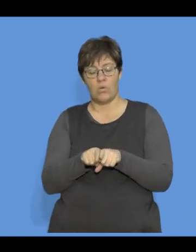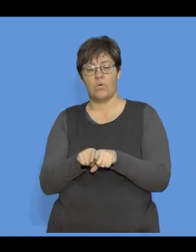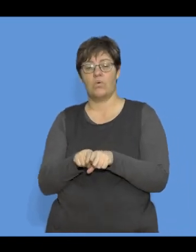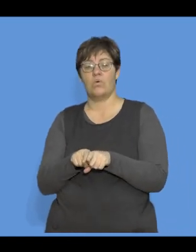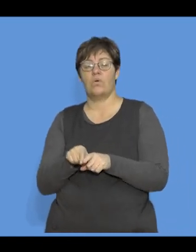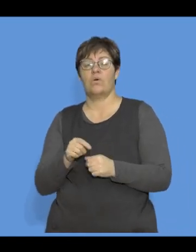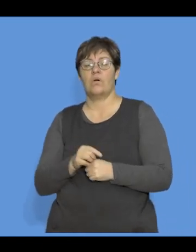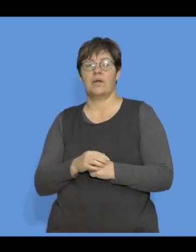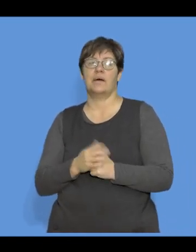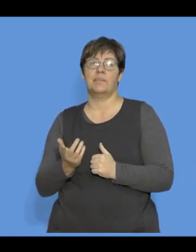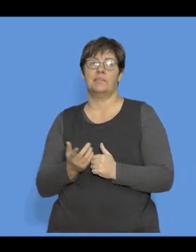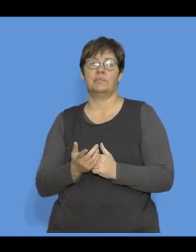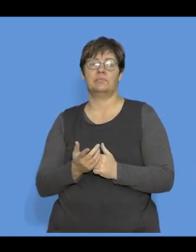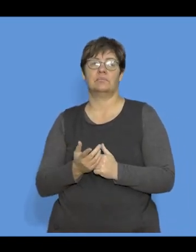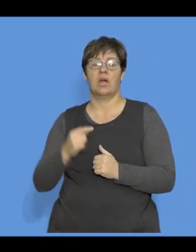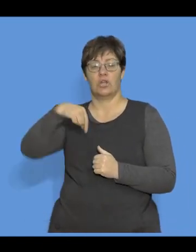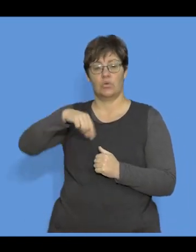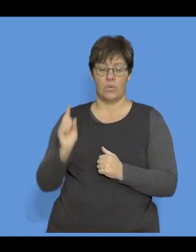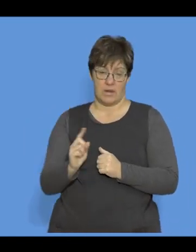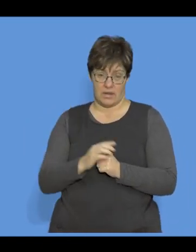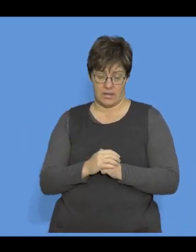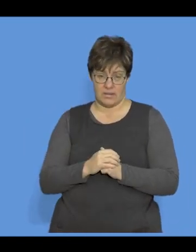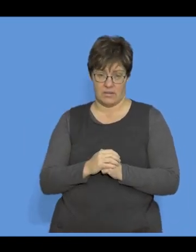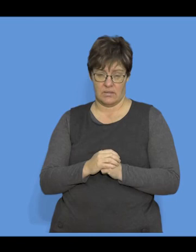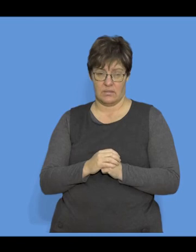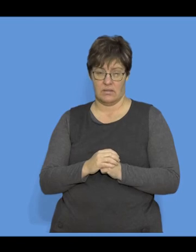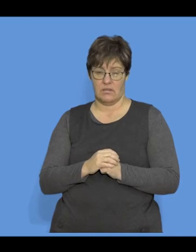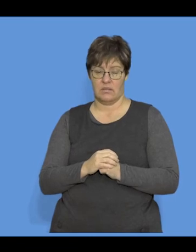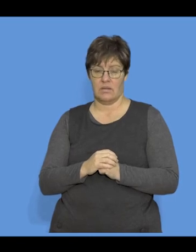from Q1. So